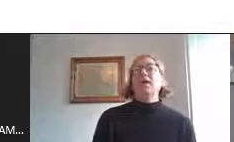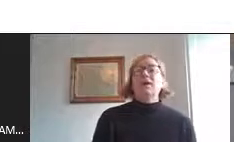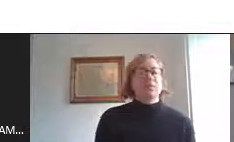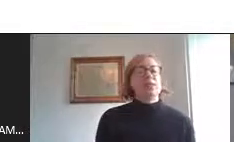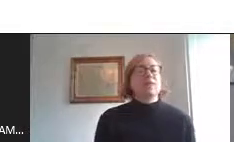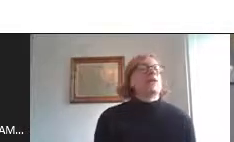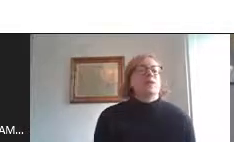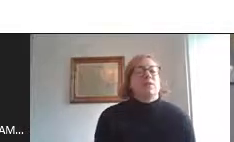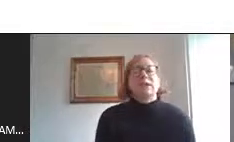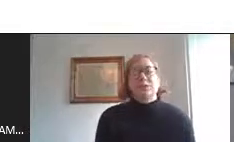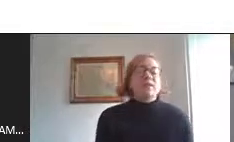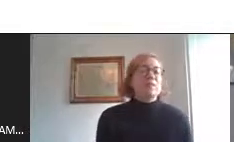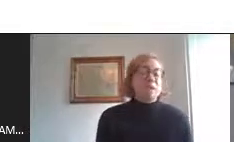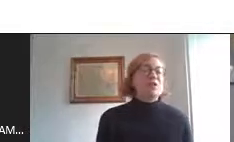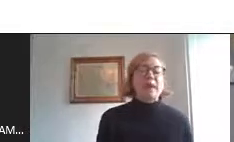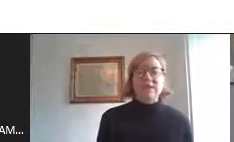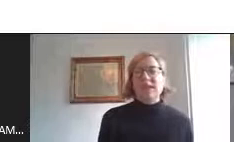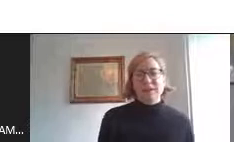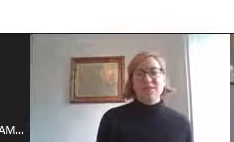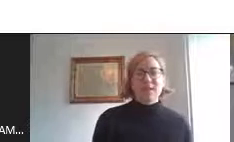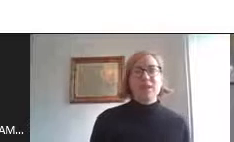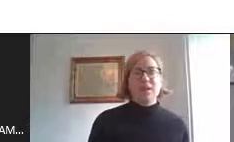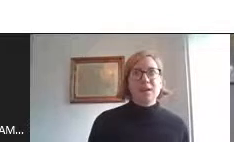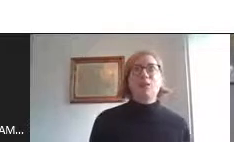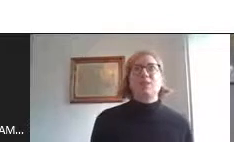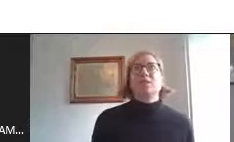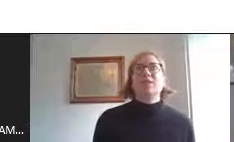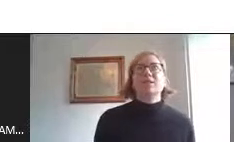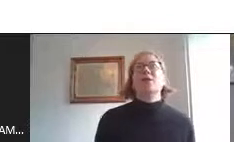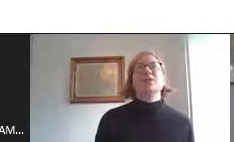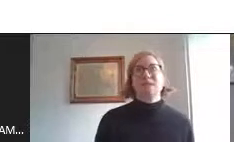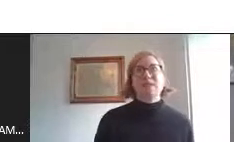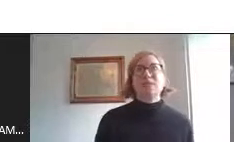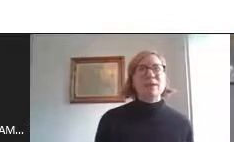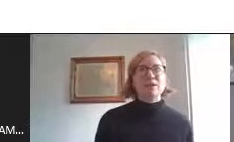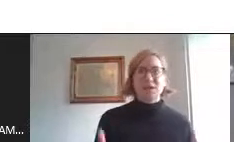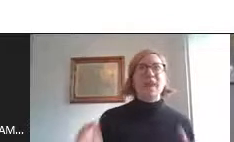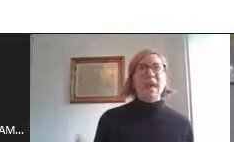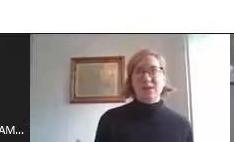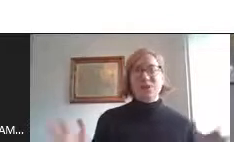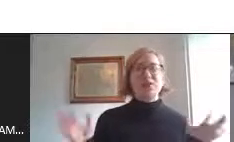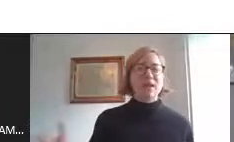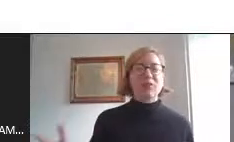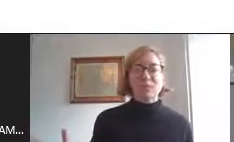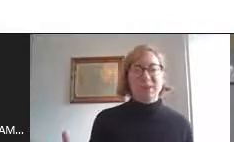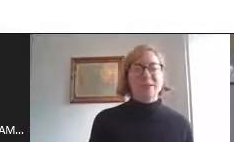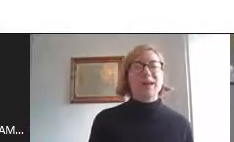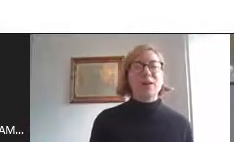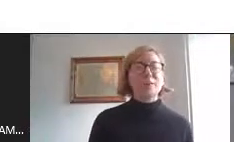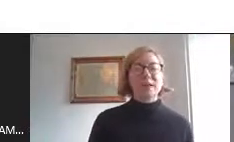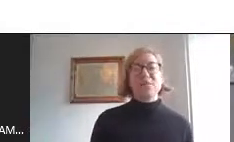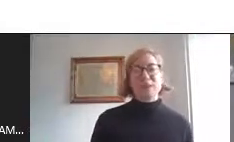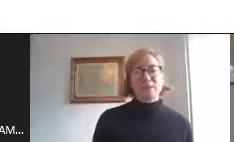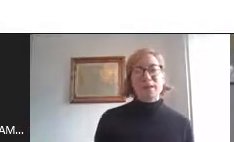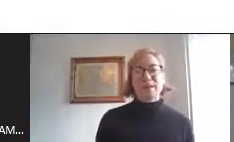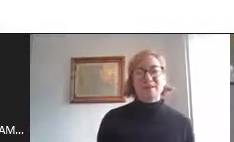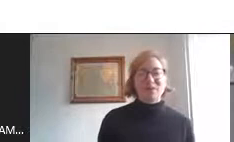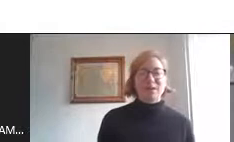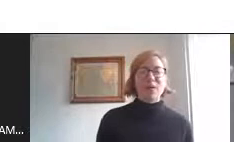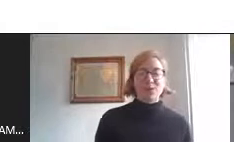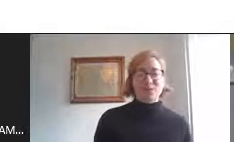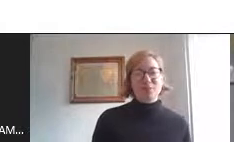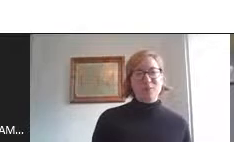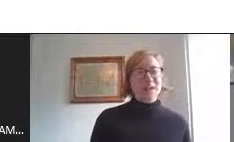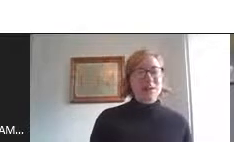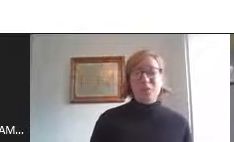quite often they are kind of visibly shaking, because they're thinking, oh my goodness, I'm going to the speech and language therapist, they're going to make me speak